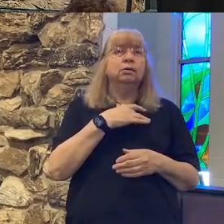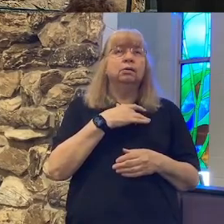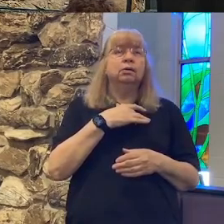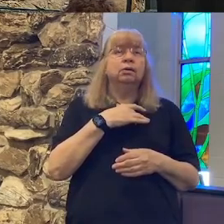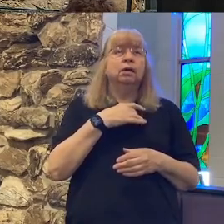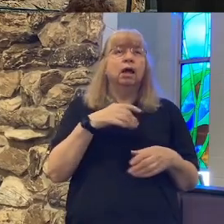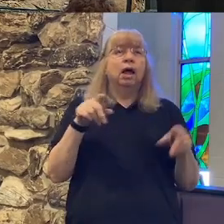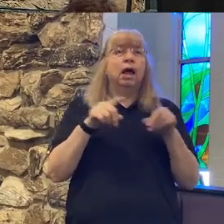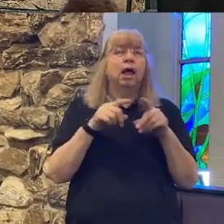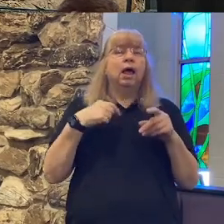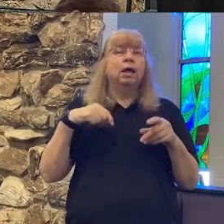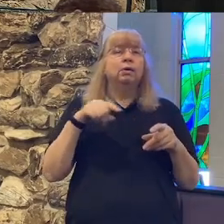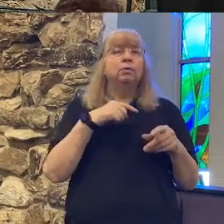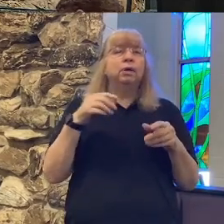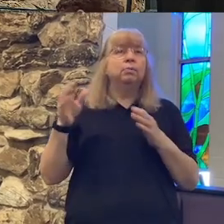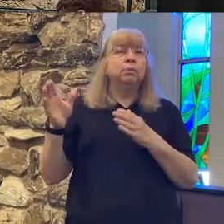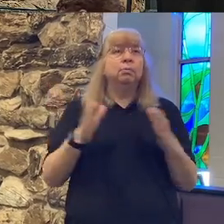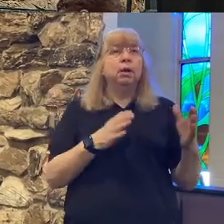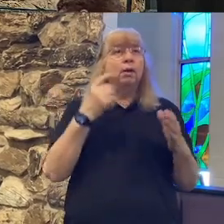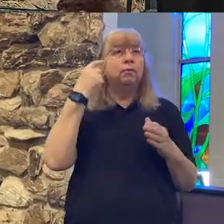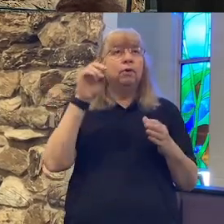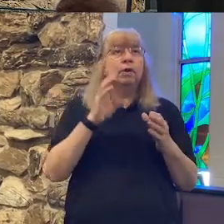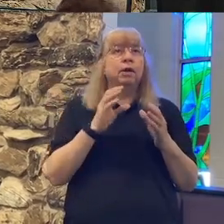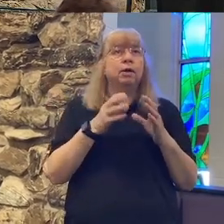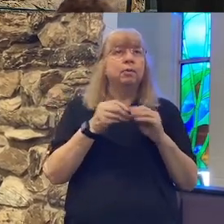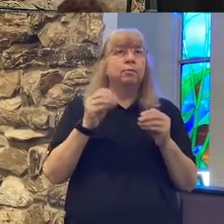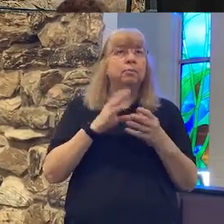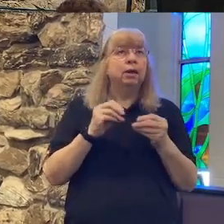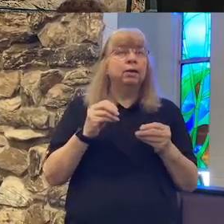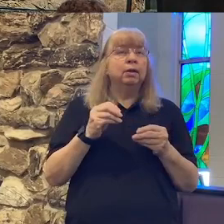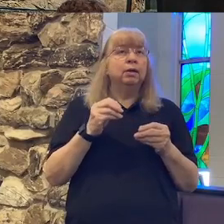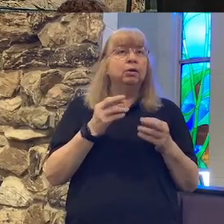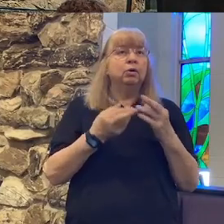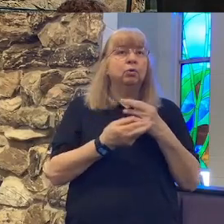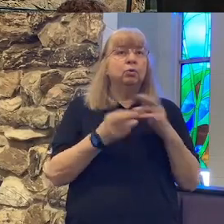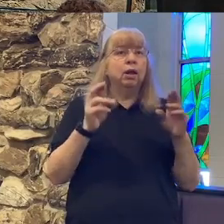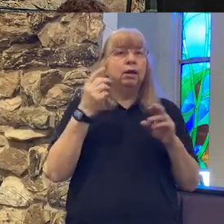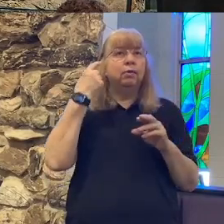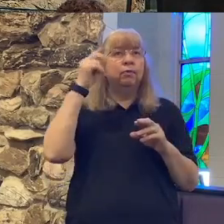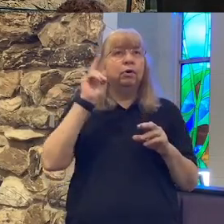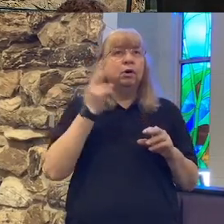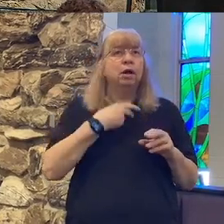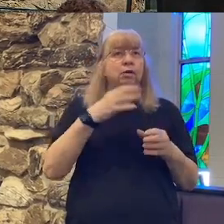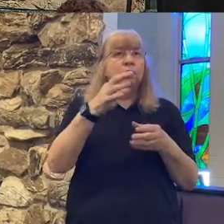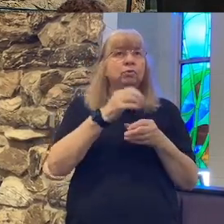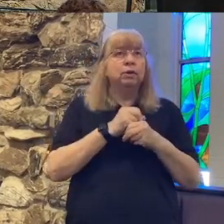as we prepare for the message that you have ready for us to receive.